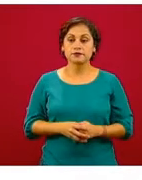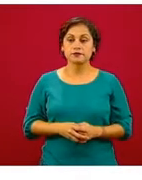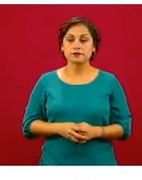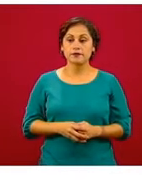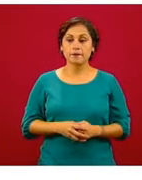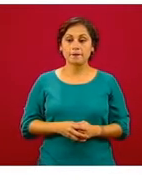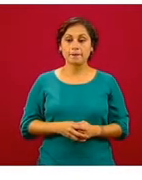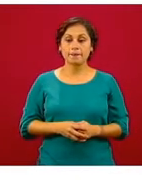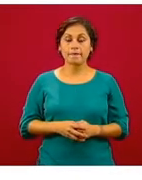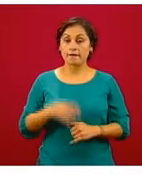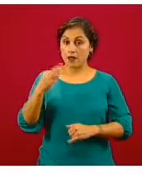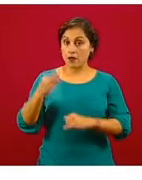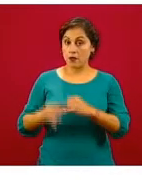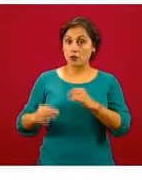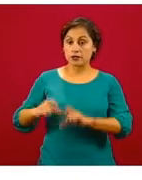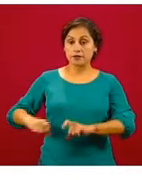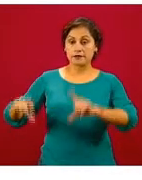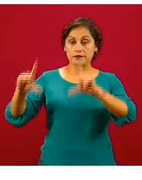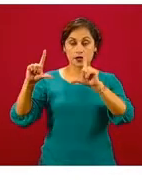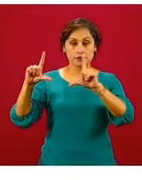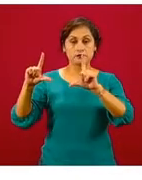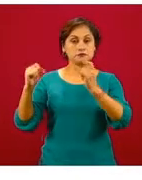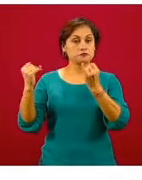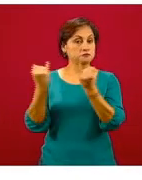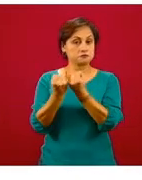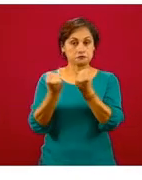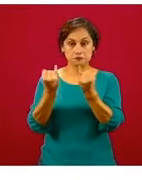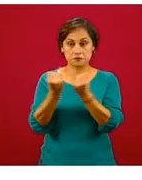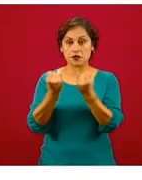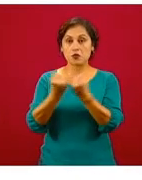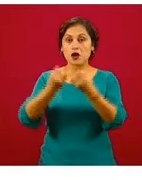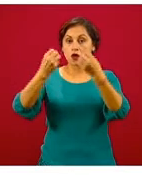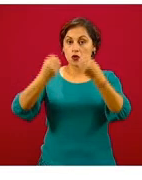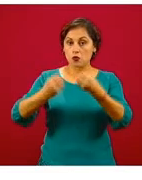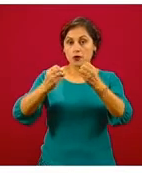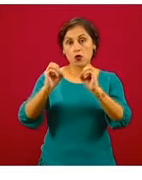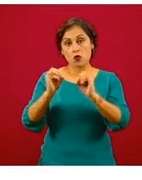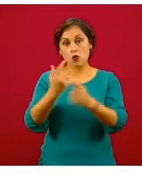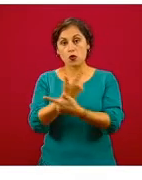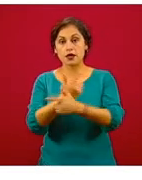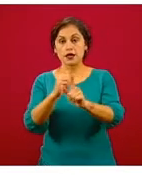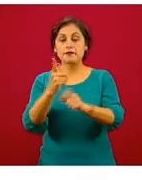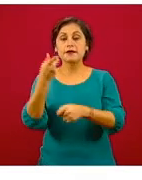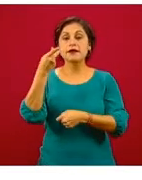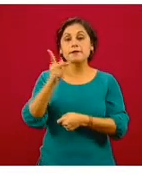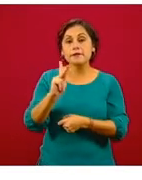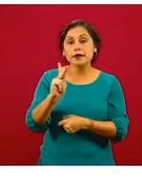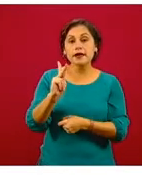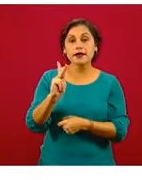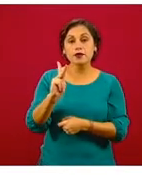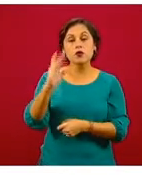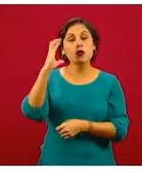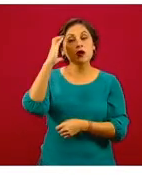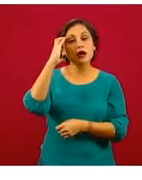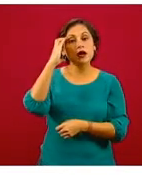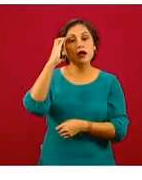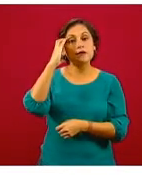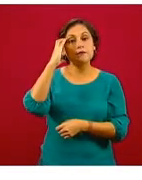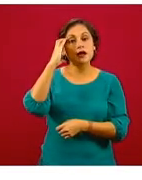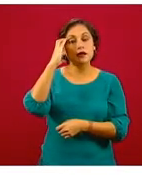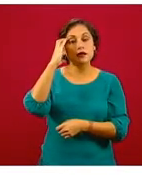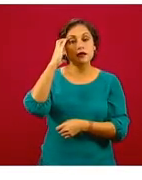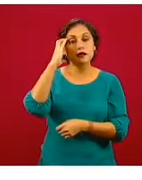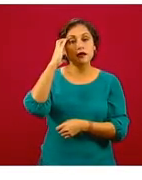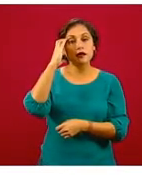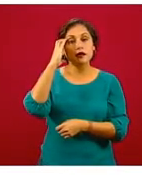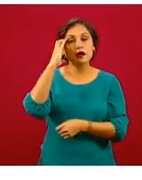etc. On the next slide, we see the same thing, the same measurement of occupancy. But this is